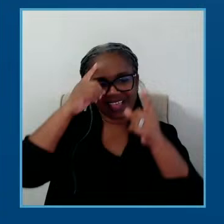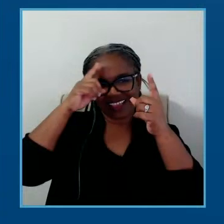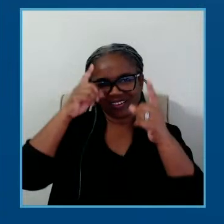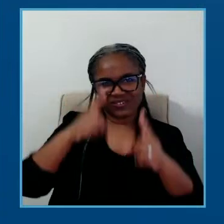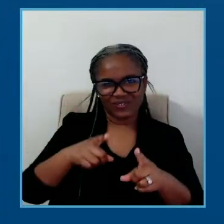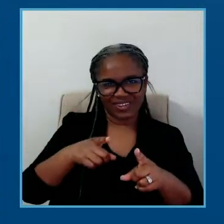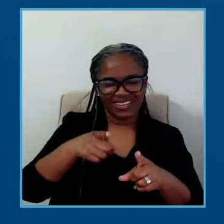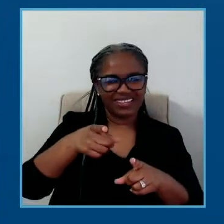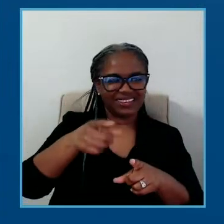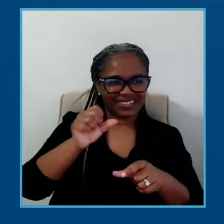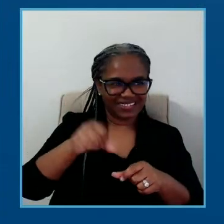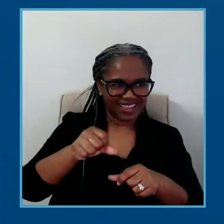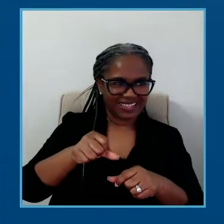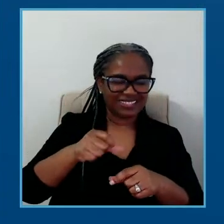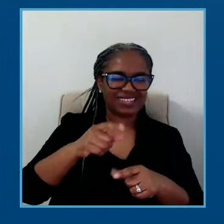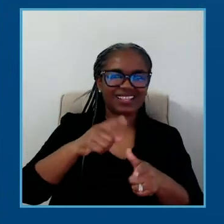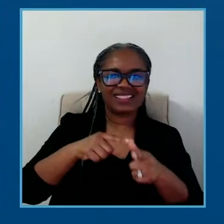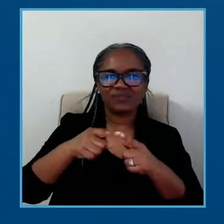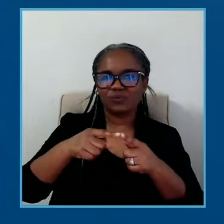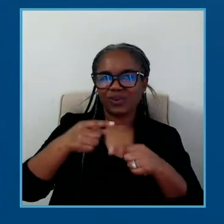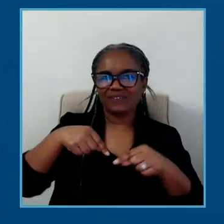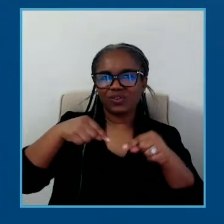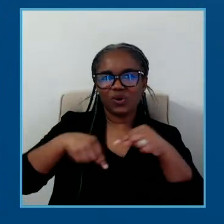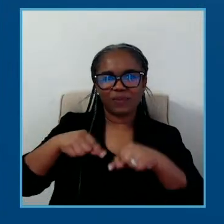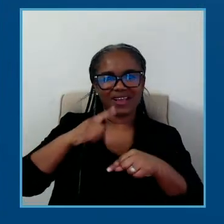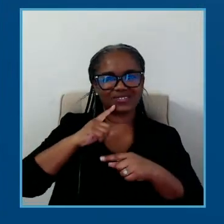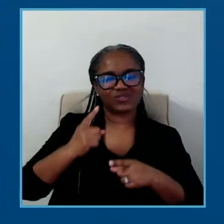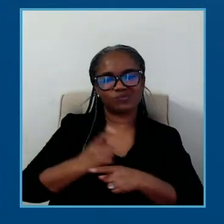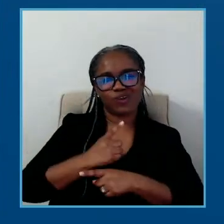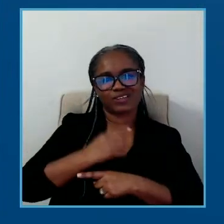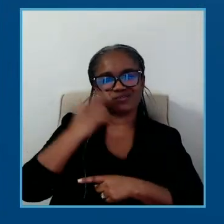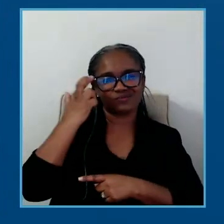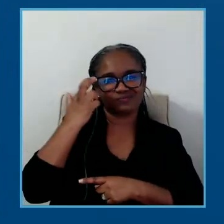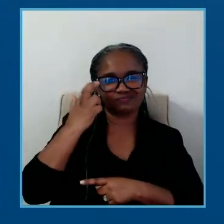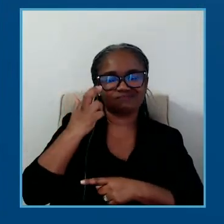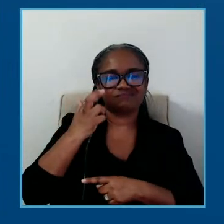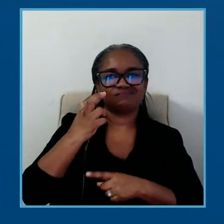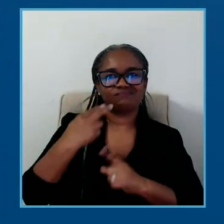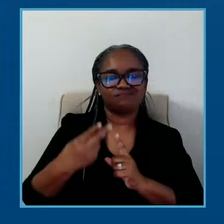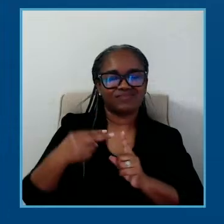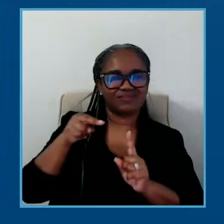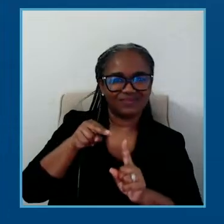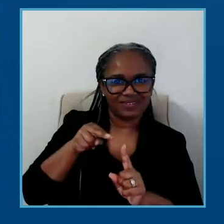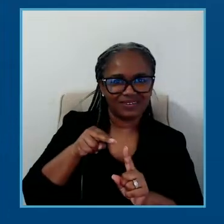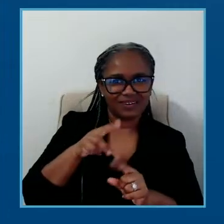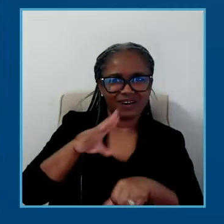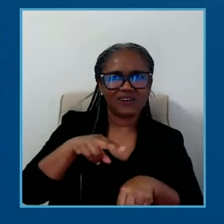was complete. The DNC voted, the votes were cast, everybody